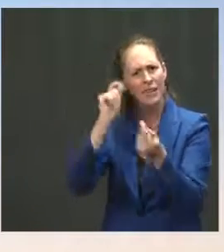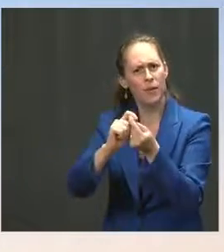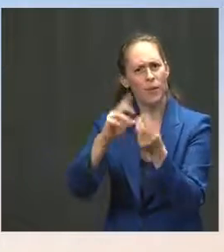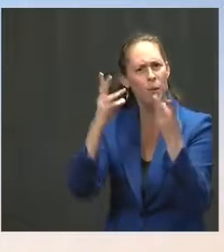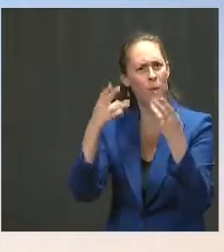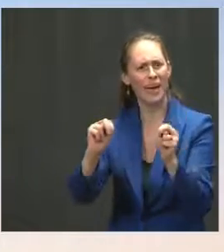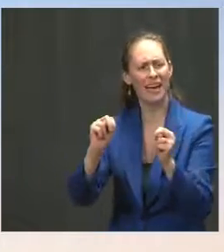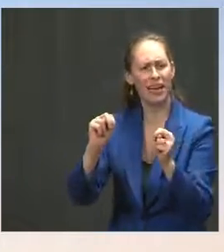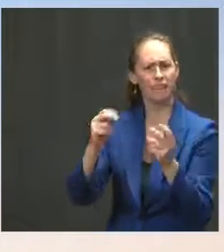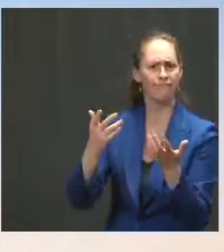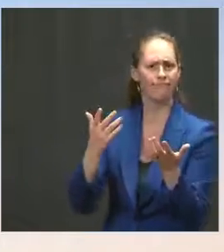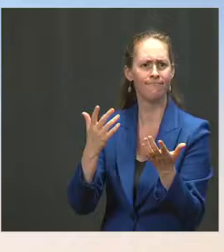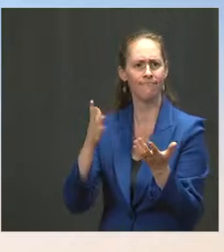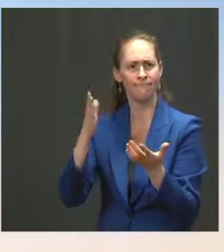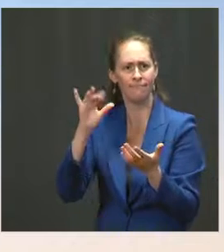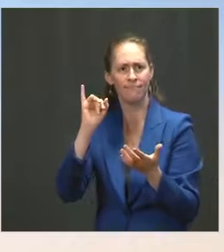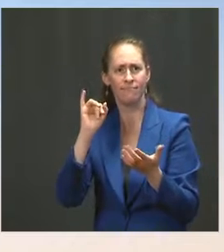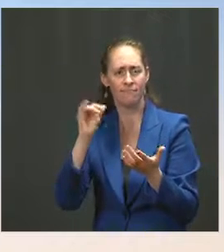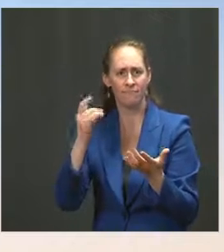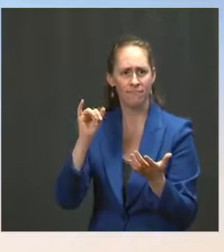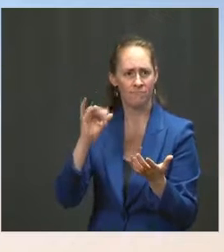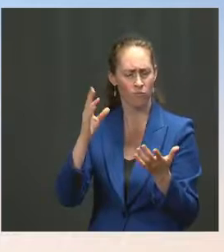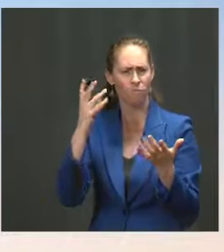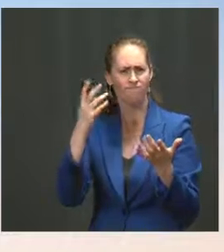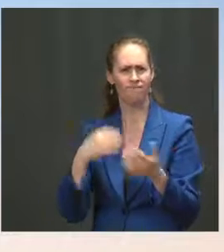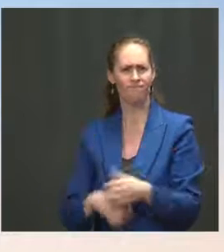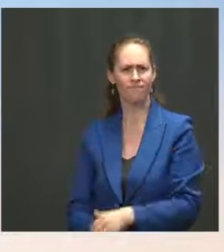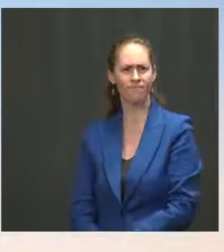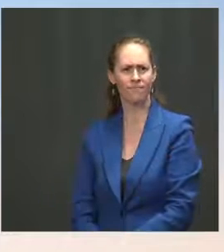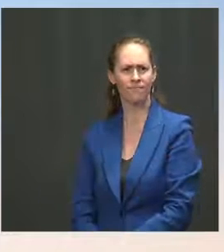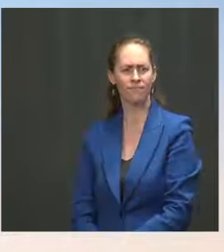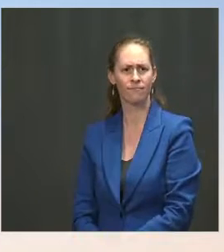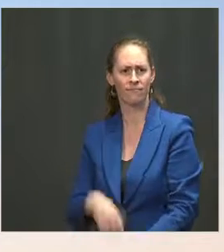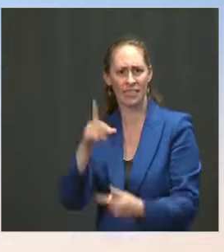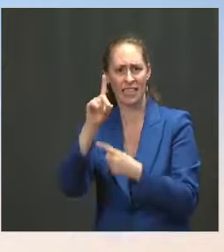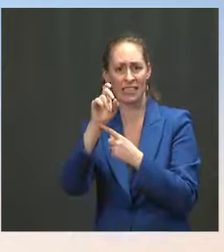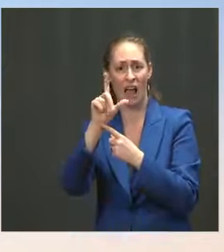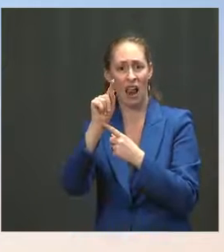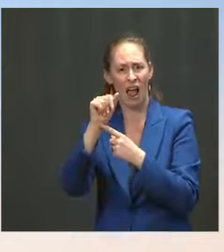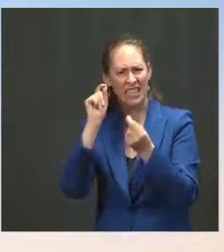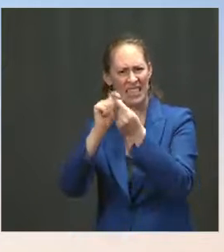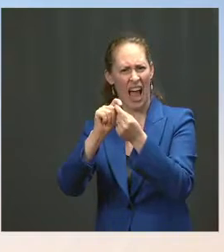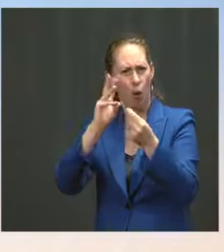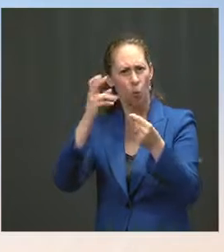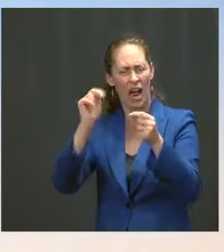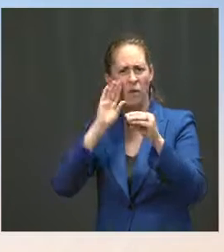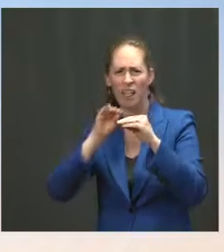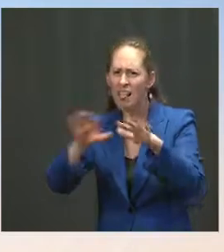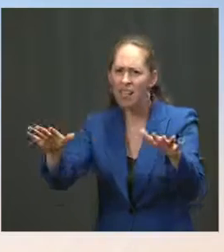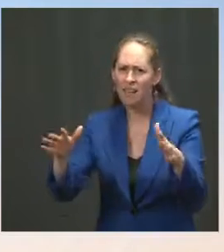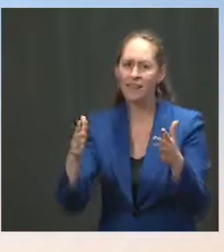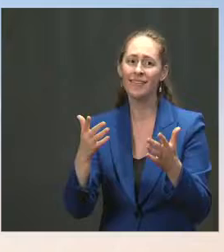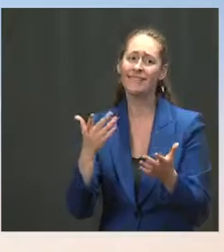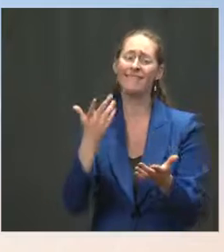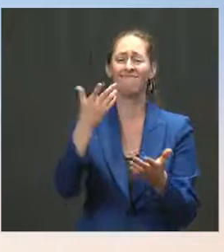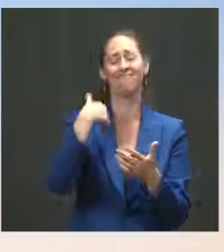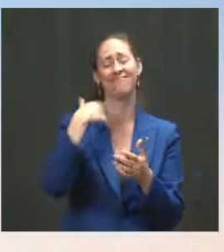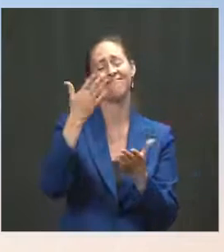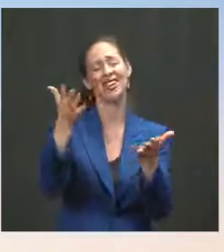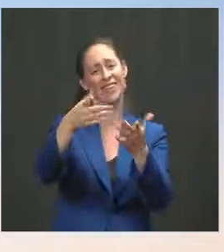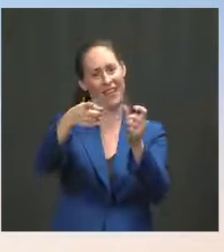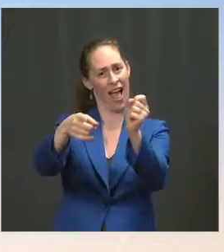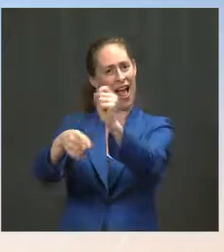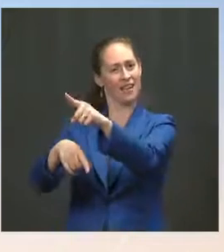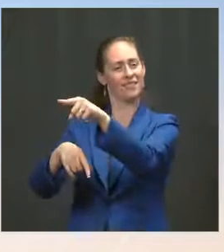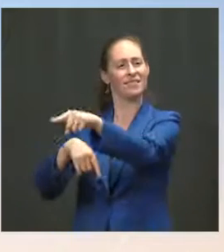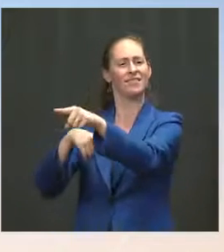best-case scenario trajectory, when should we anticipate this surge to peak? Well, again, I encourage you to ask our scientists and our experts who are tracking exactly that,